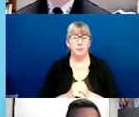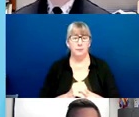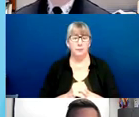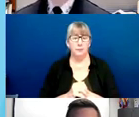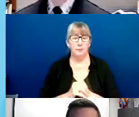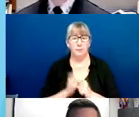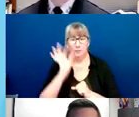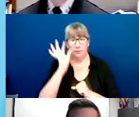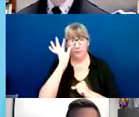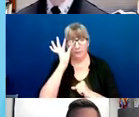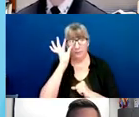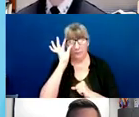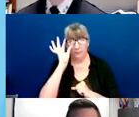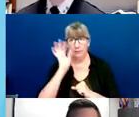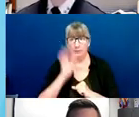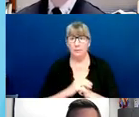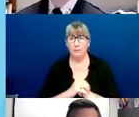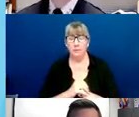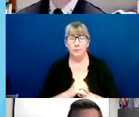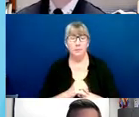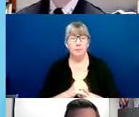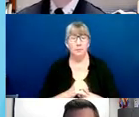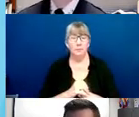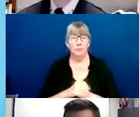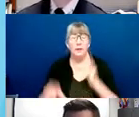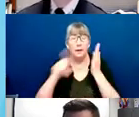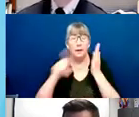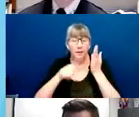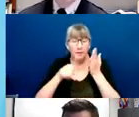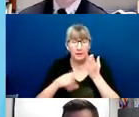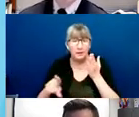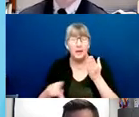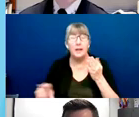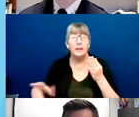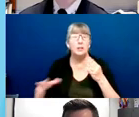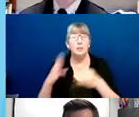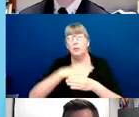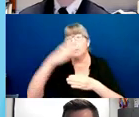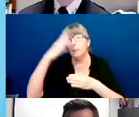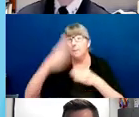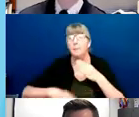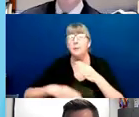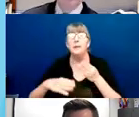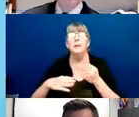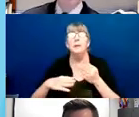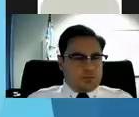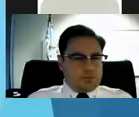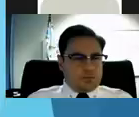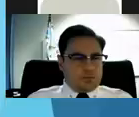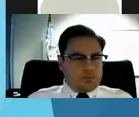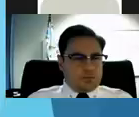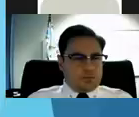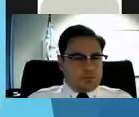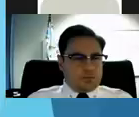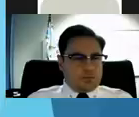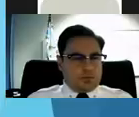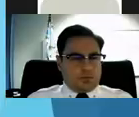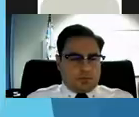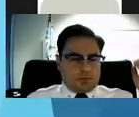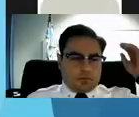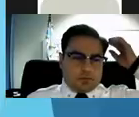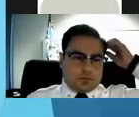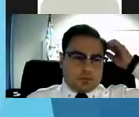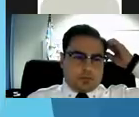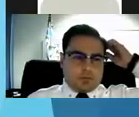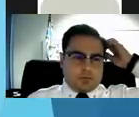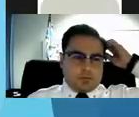A complete investigation results in findings. That's a determination based on the evidence